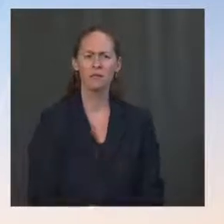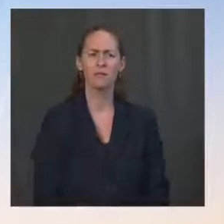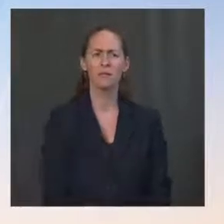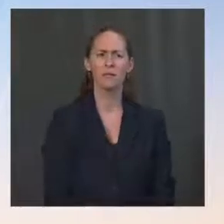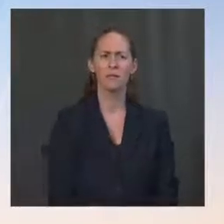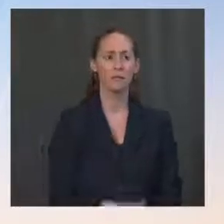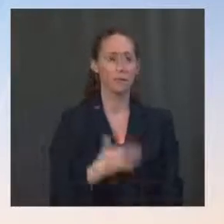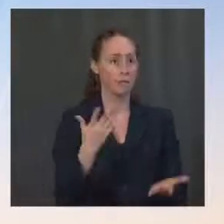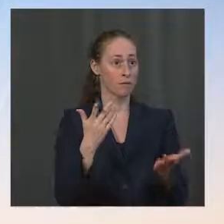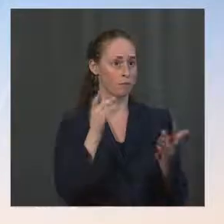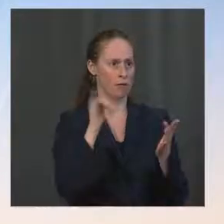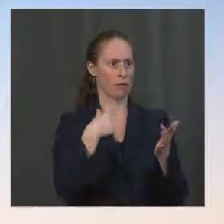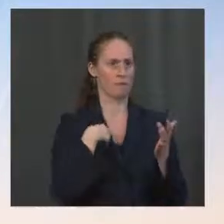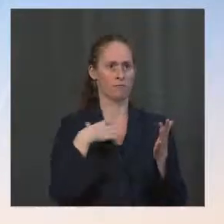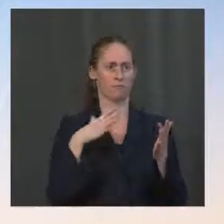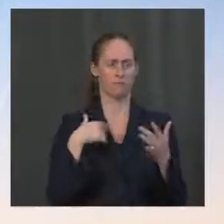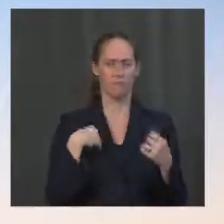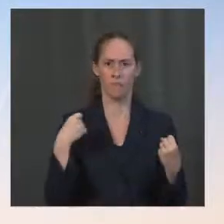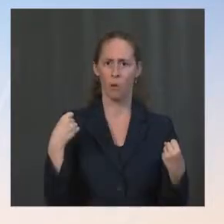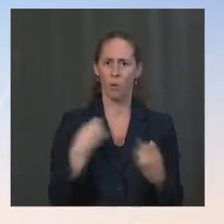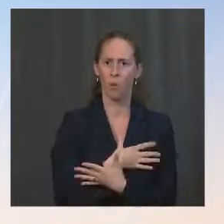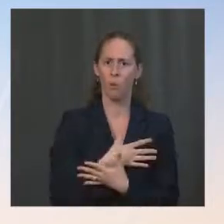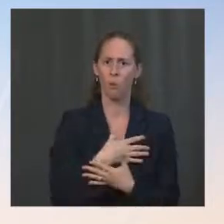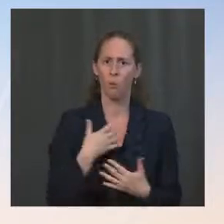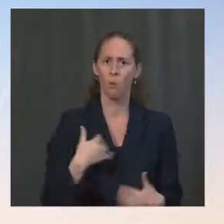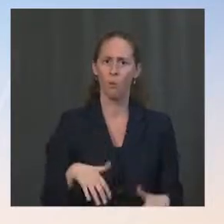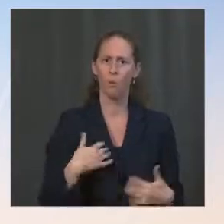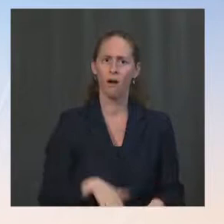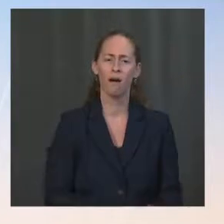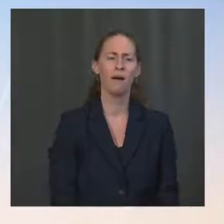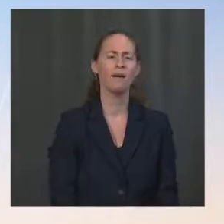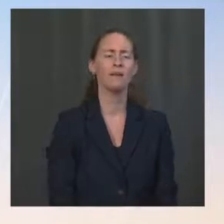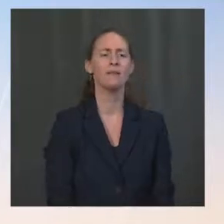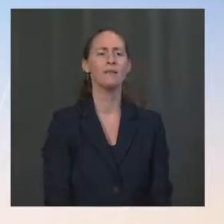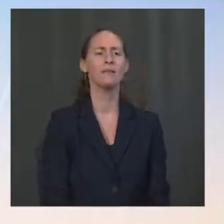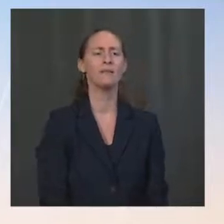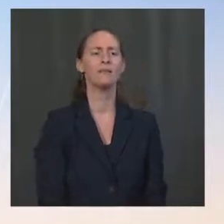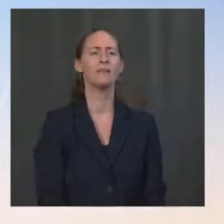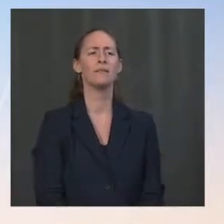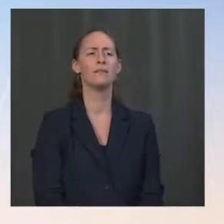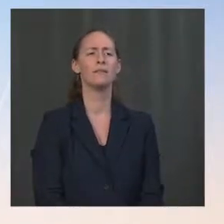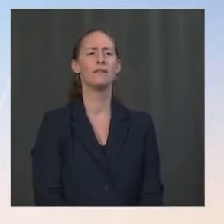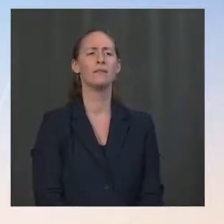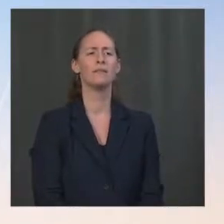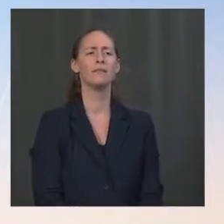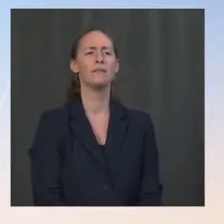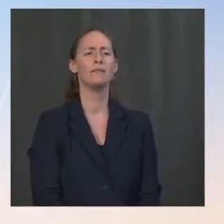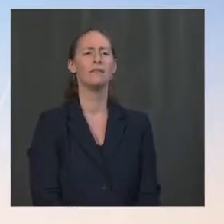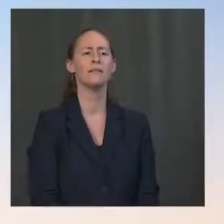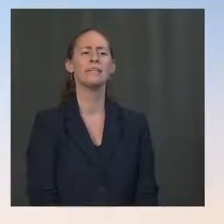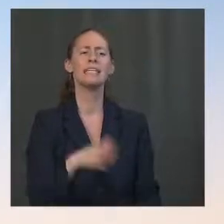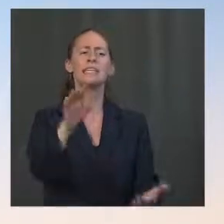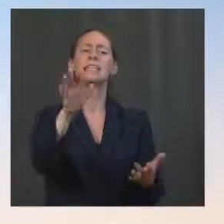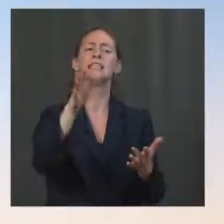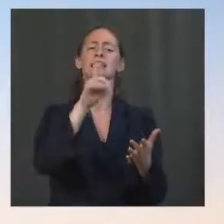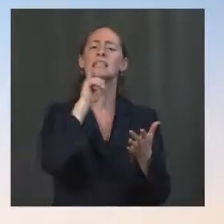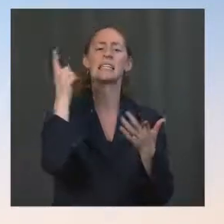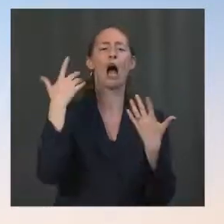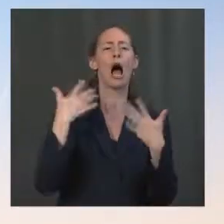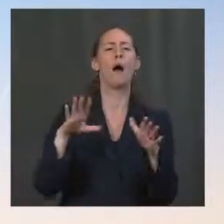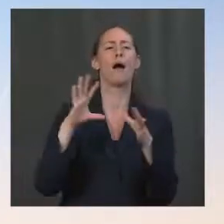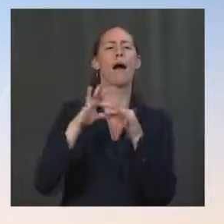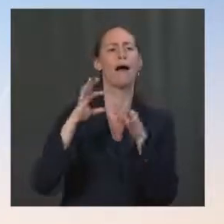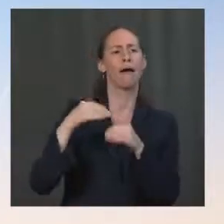alarming statement. I think he was intending to convey what he's conveyed many times about the metastasizing